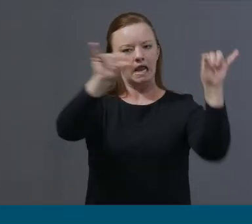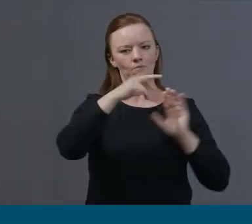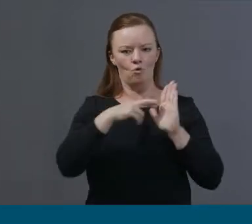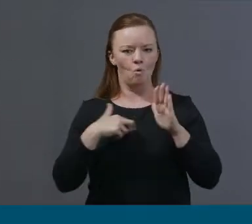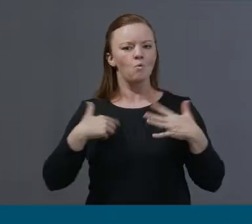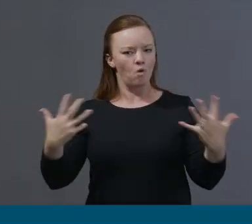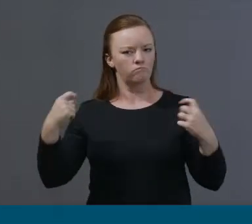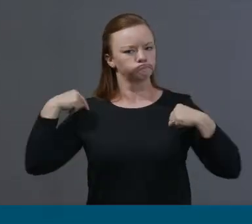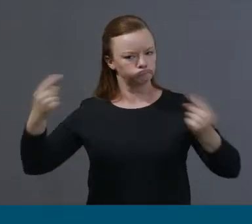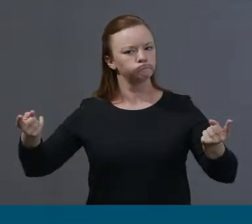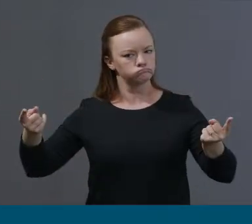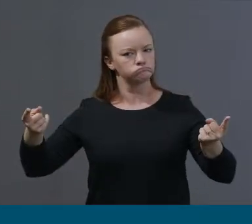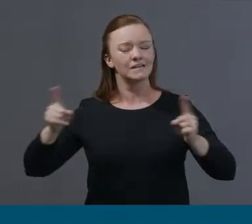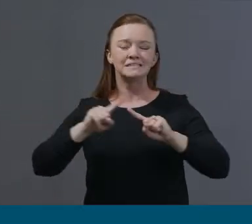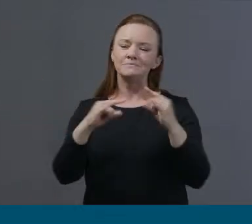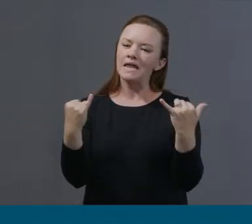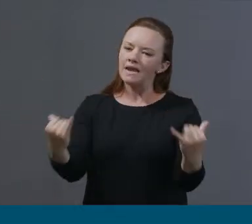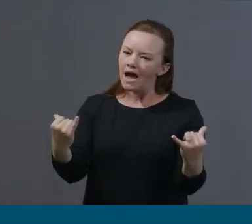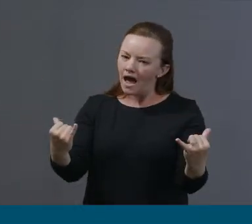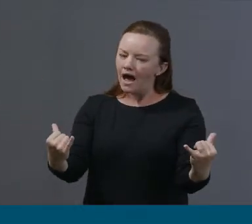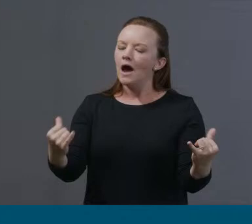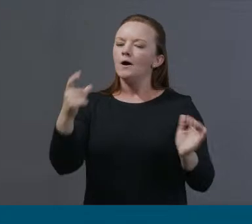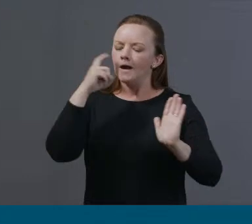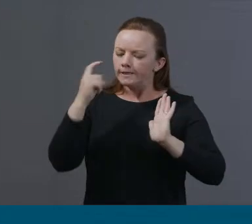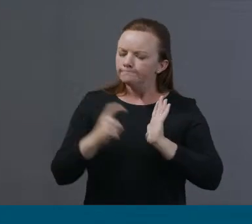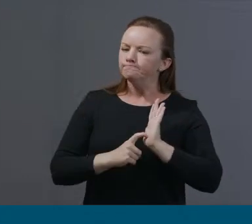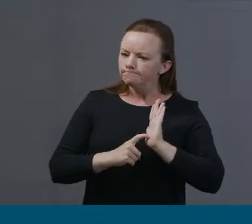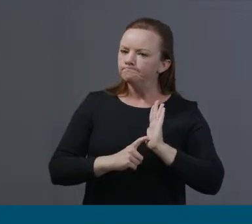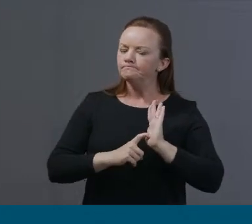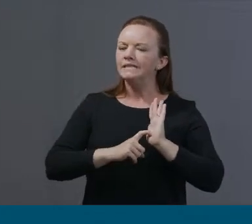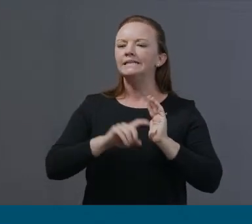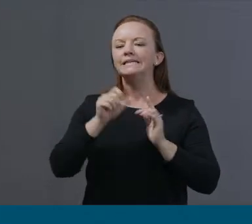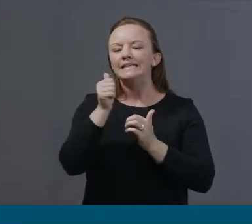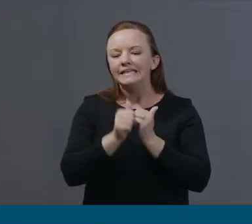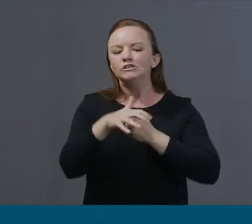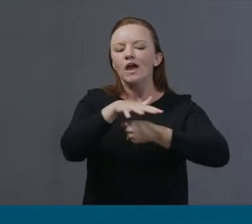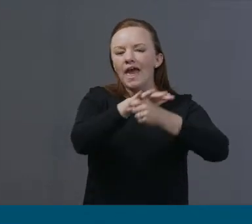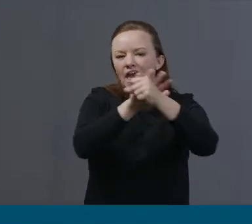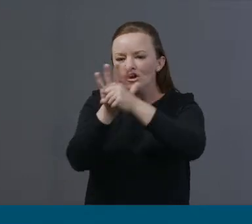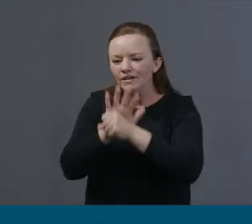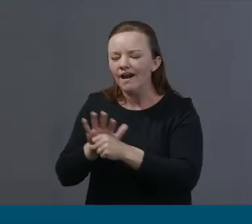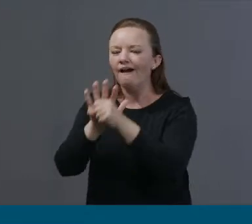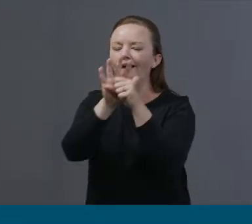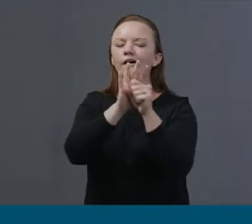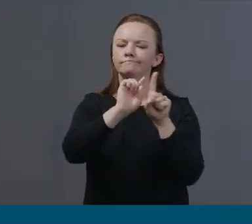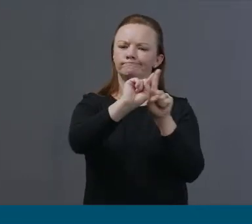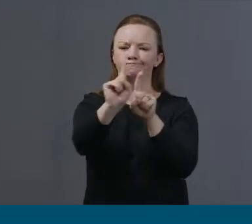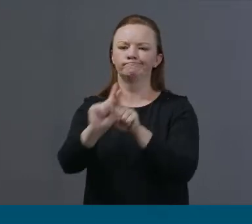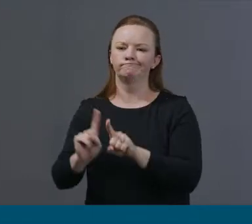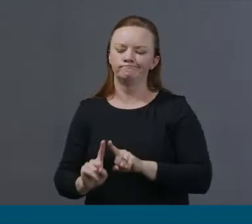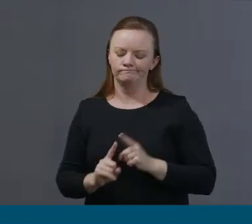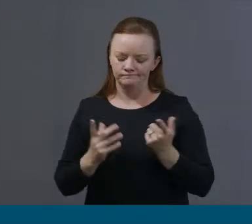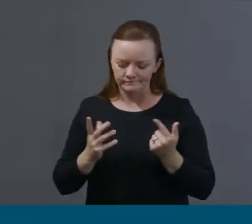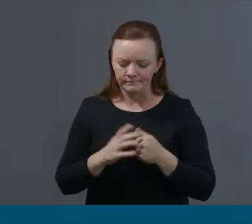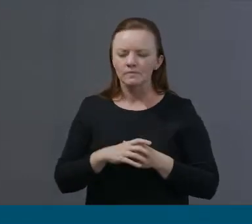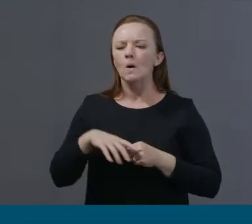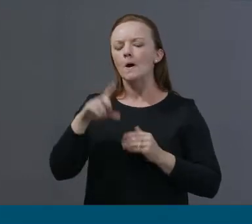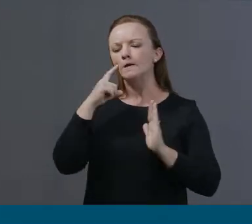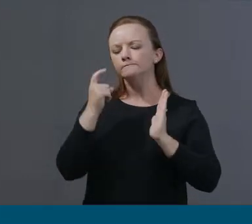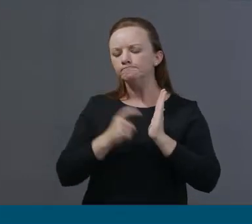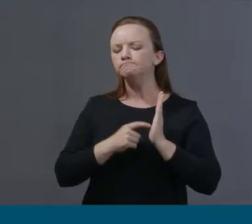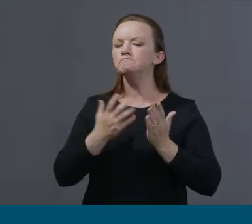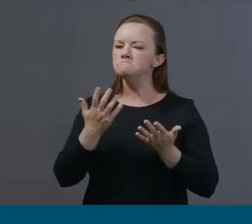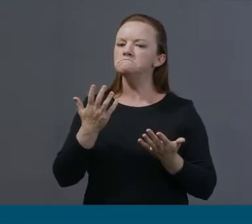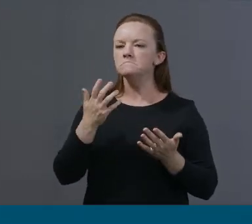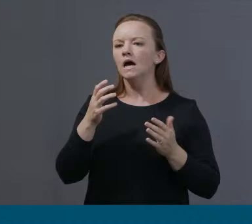on the ground and differing circumstances around the state support flexibility and a localized approach. Now,